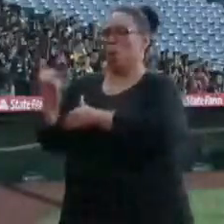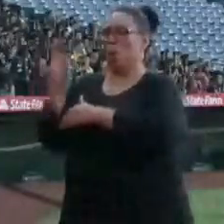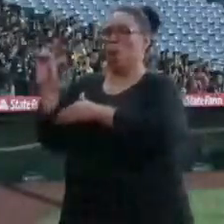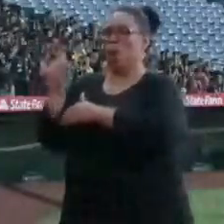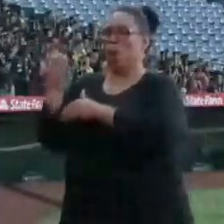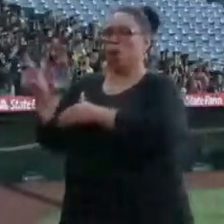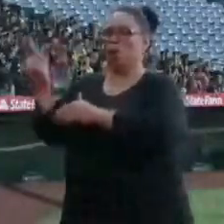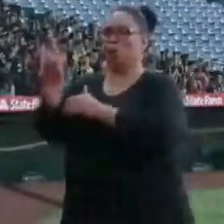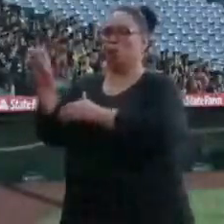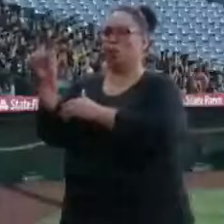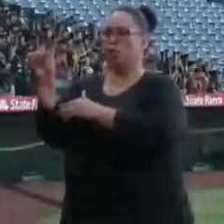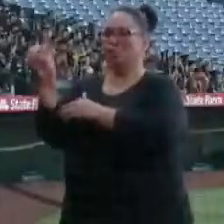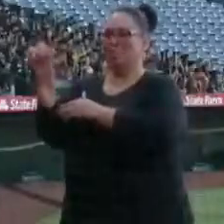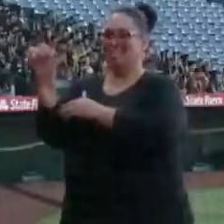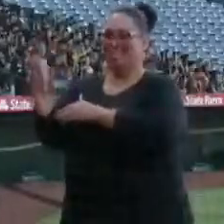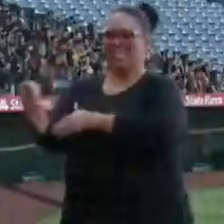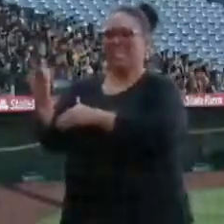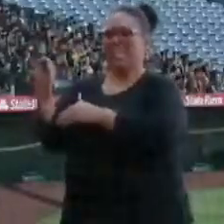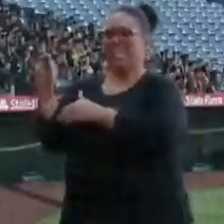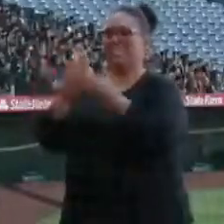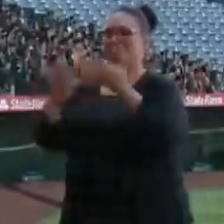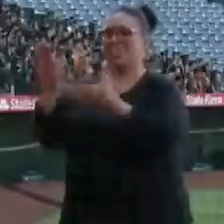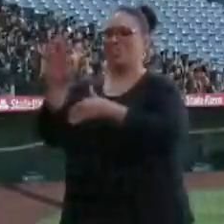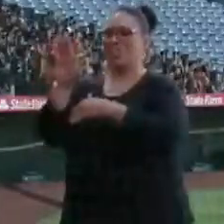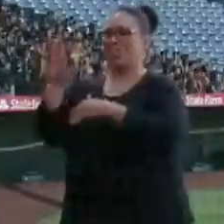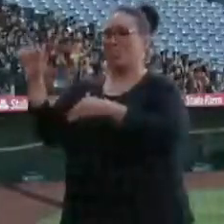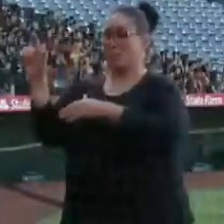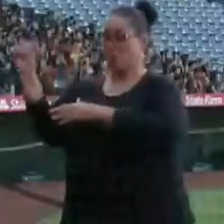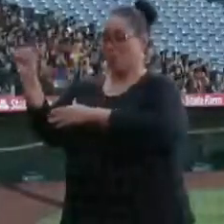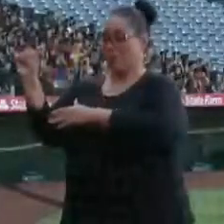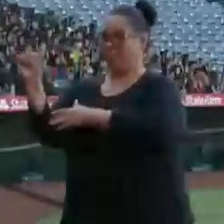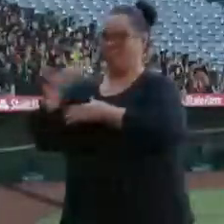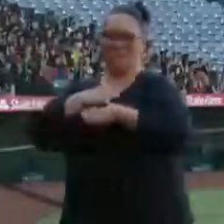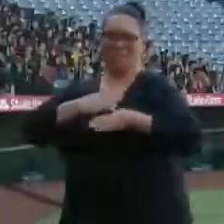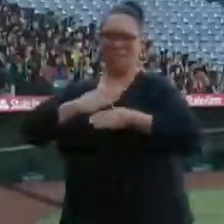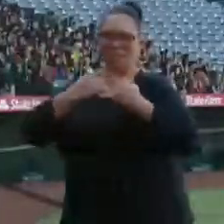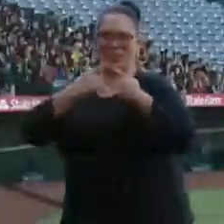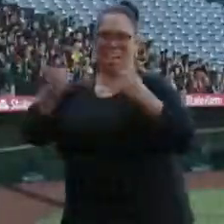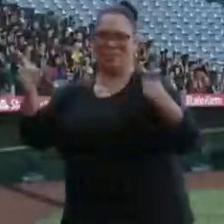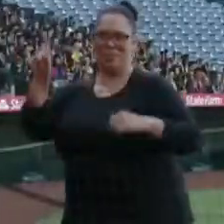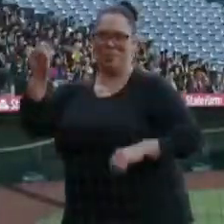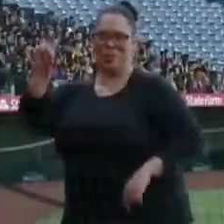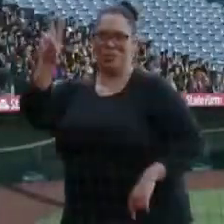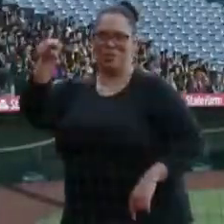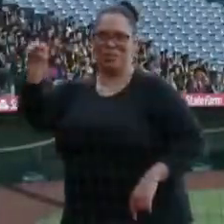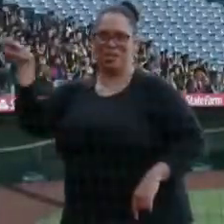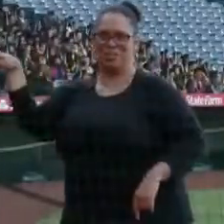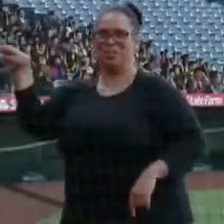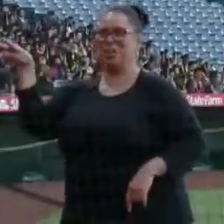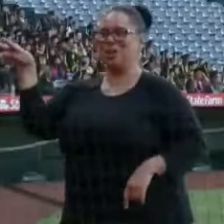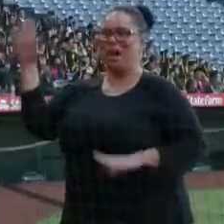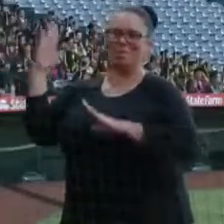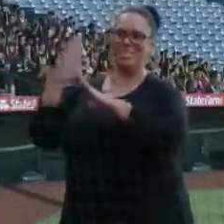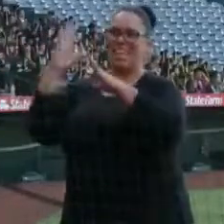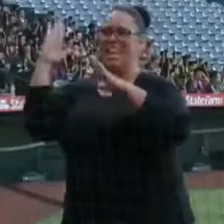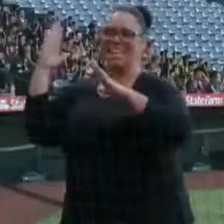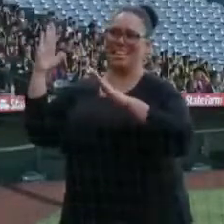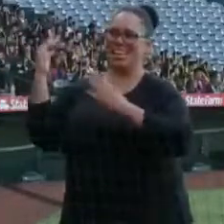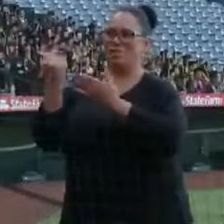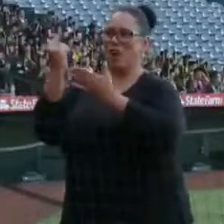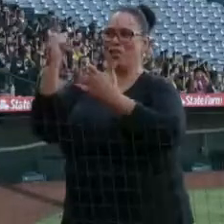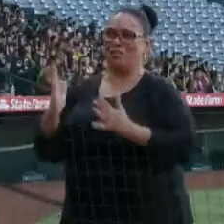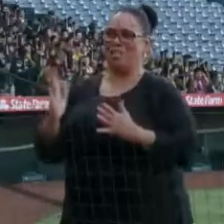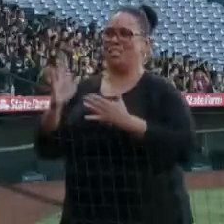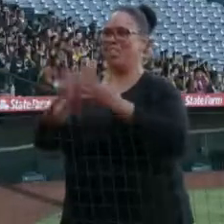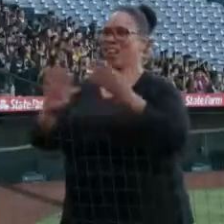of the College of Liberal Arts, and it is my pleasure to announce the 2022 Outstanding Graduates in